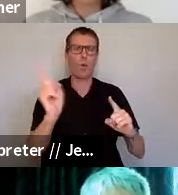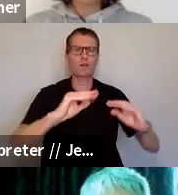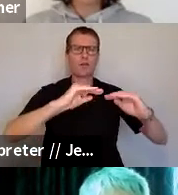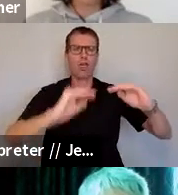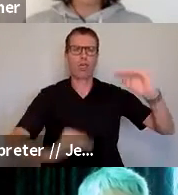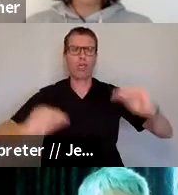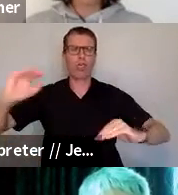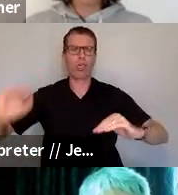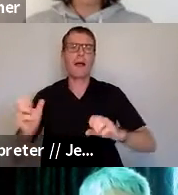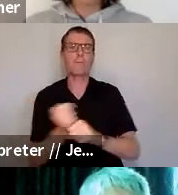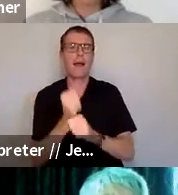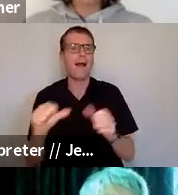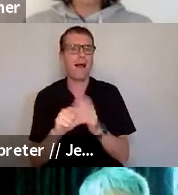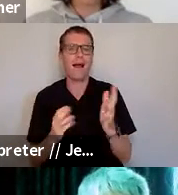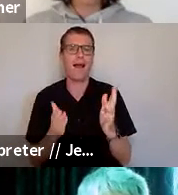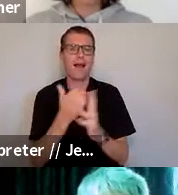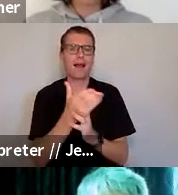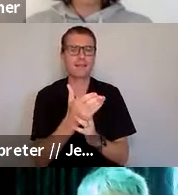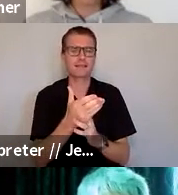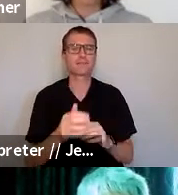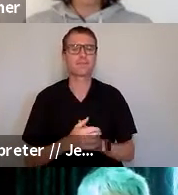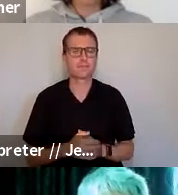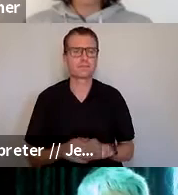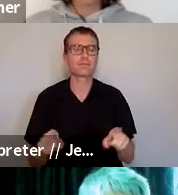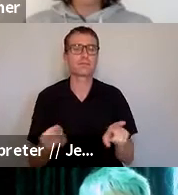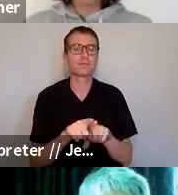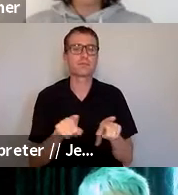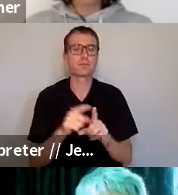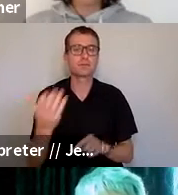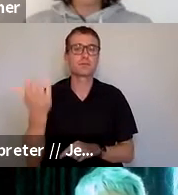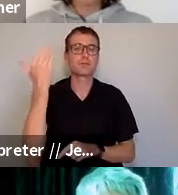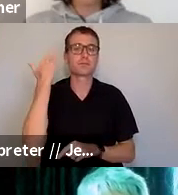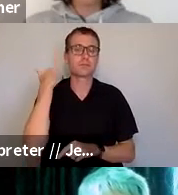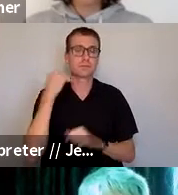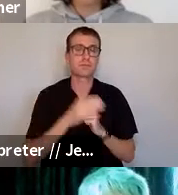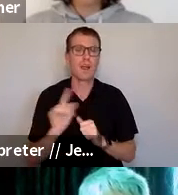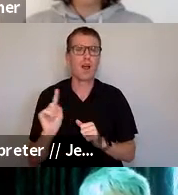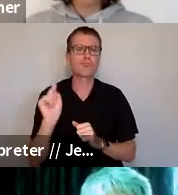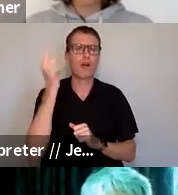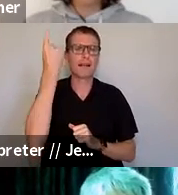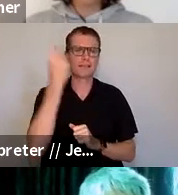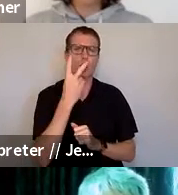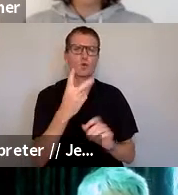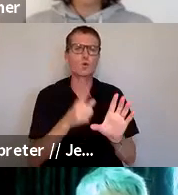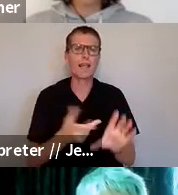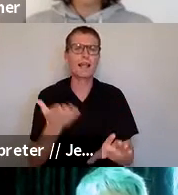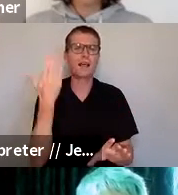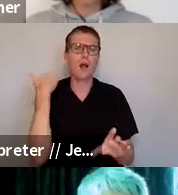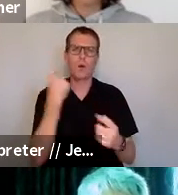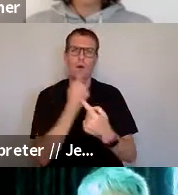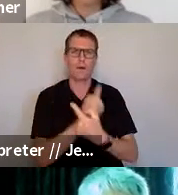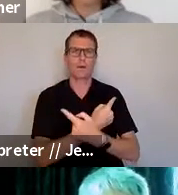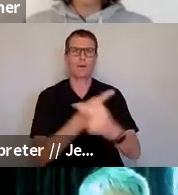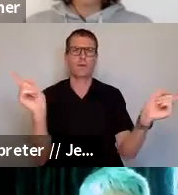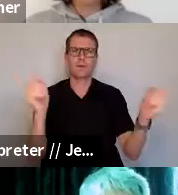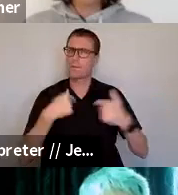years ago at the Creative New Zealand Nui Te Kororo conference spoke very clearly that she was very concerned about access to the arts, which is the number one